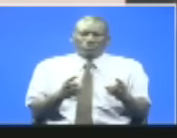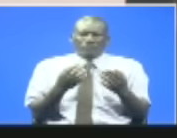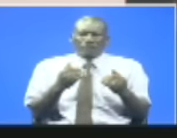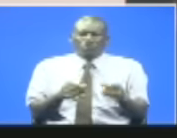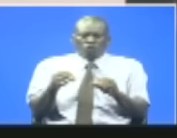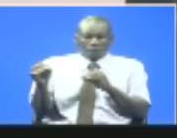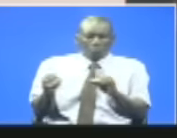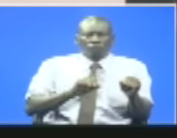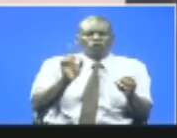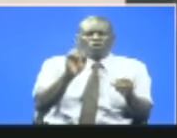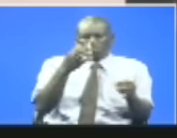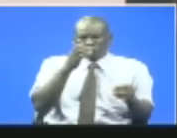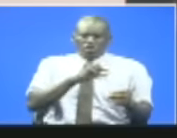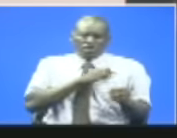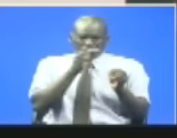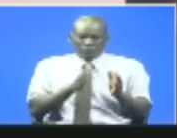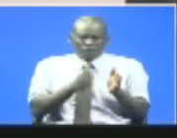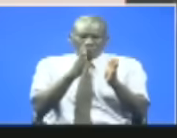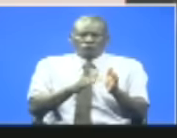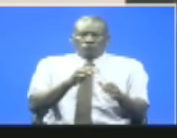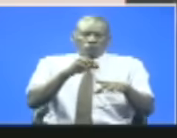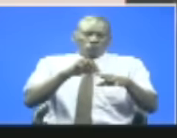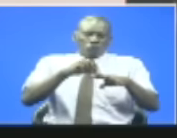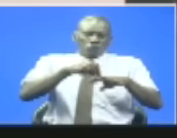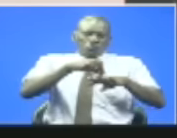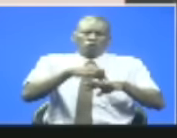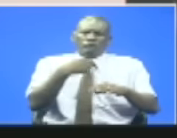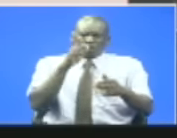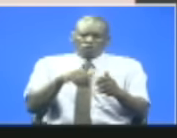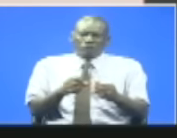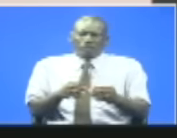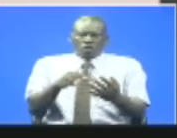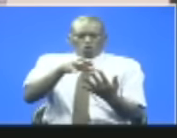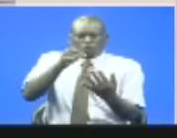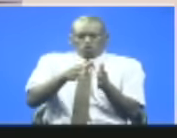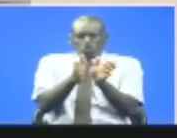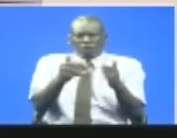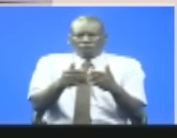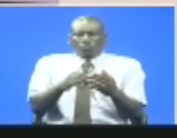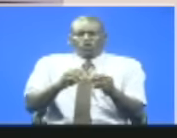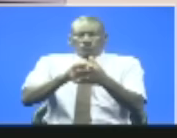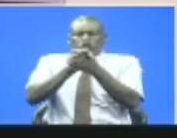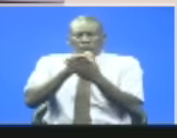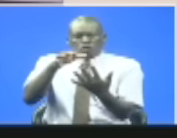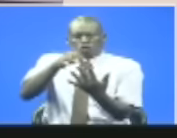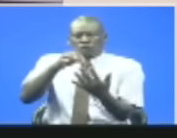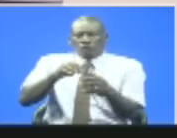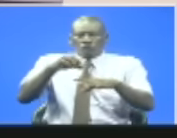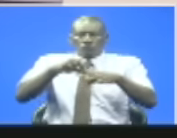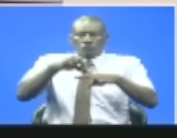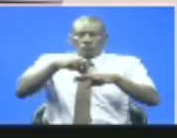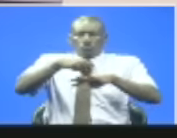move to Nairobi because the governorship aspirant Mike Sonko says he's leaving his options open ahead of the Jubilee nominations. Sonko is caught up in an